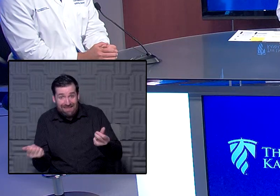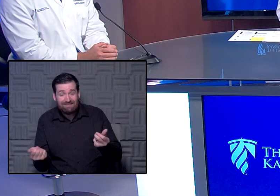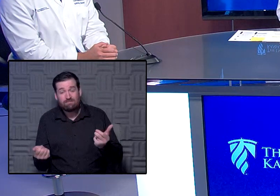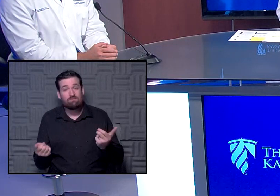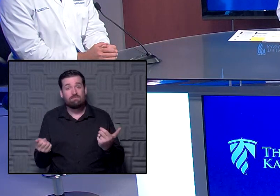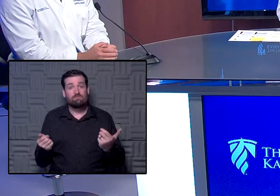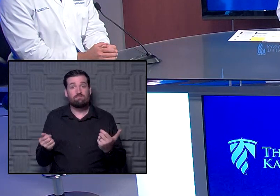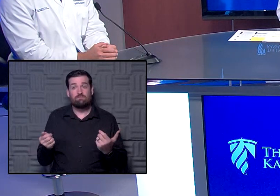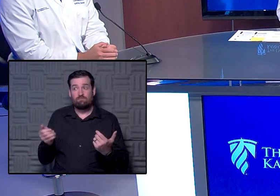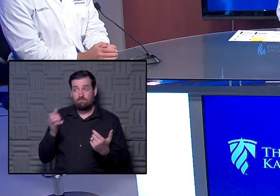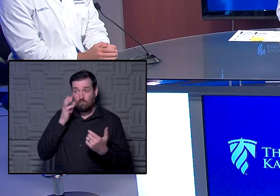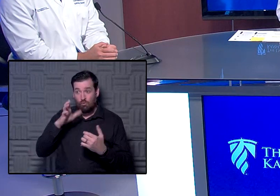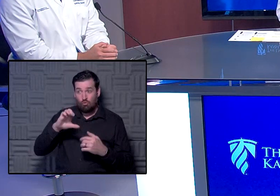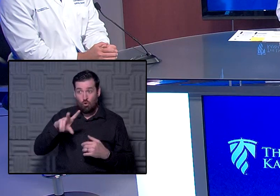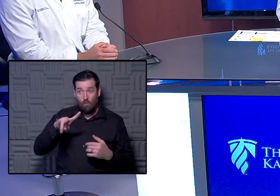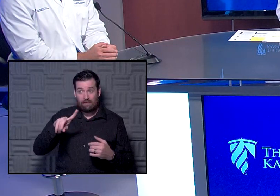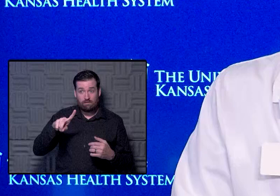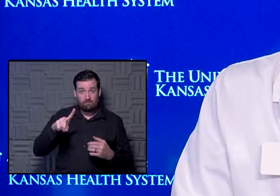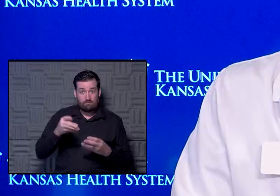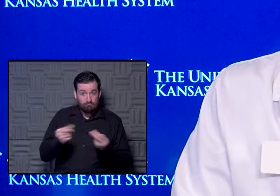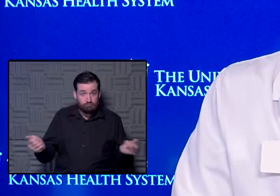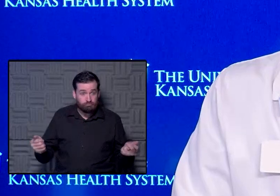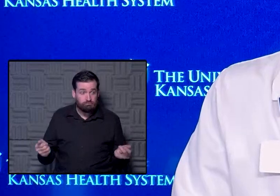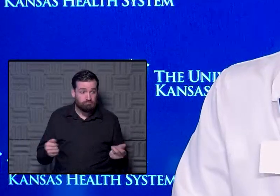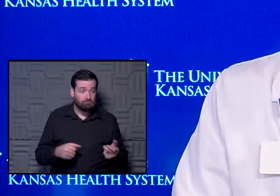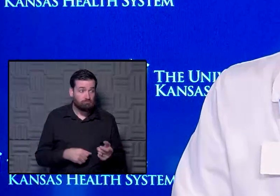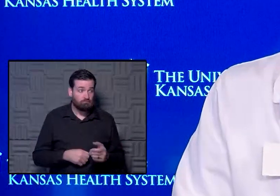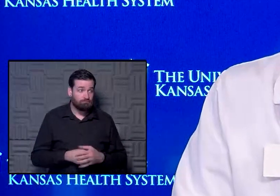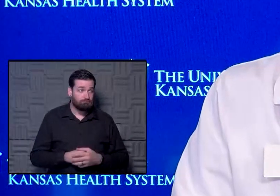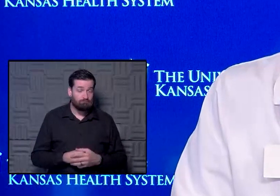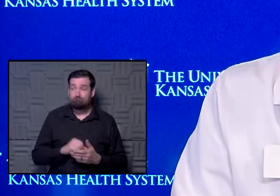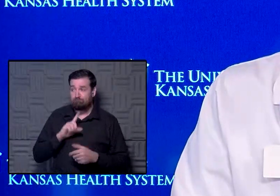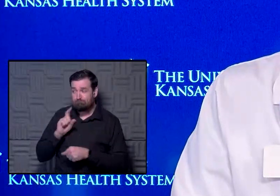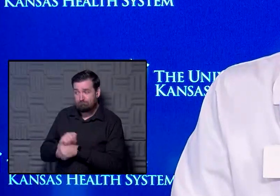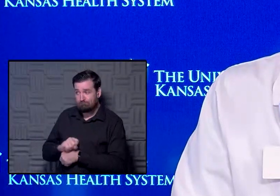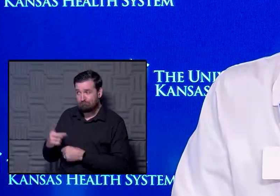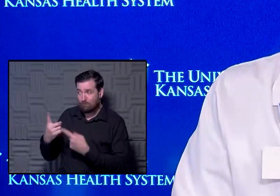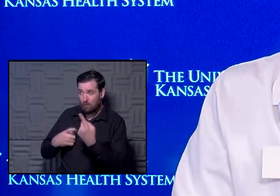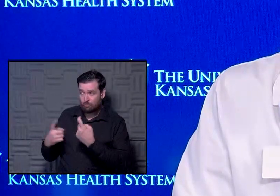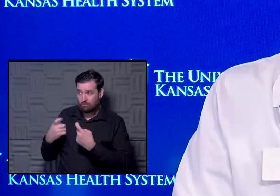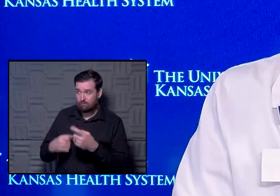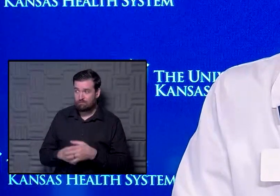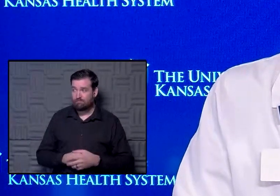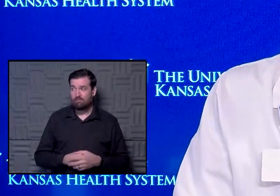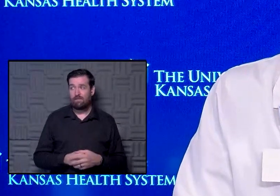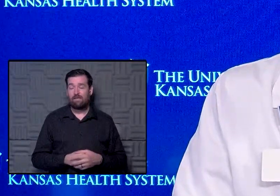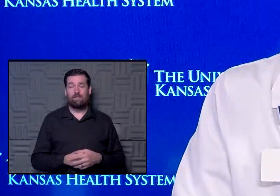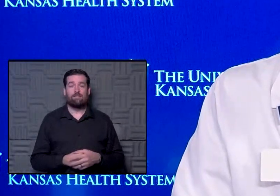going to disappear? Legit question. Yeah, I would say